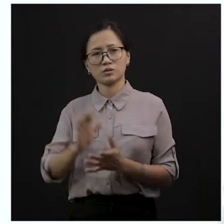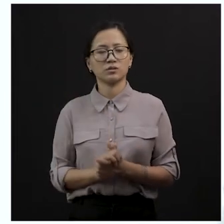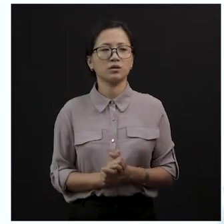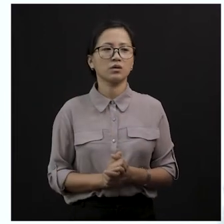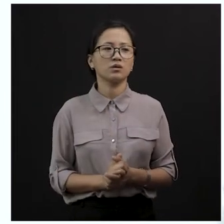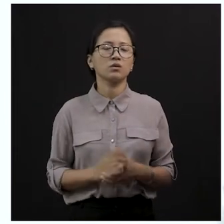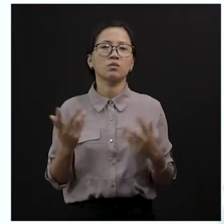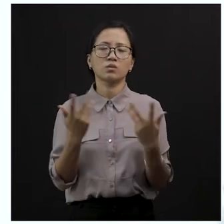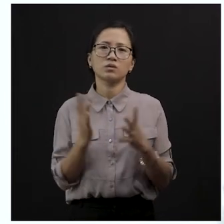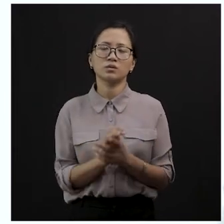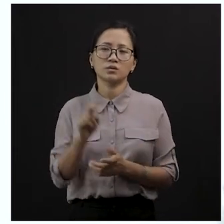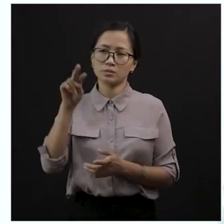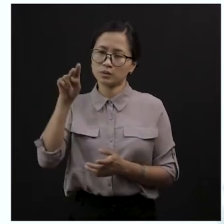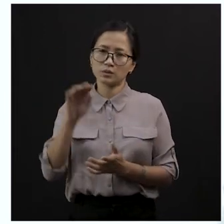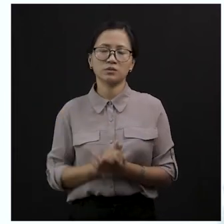learn